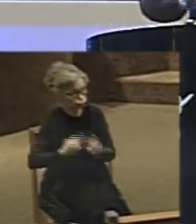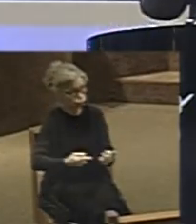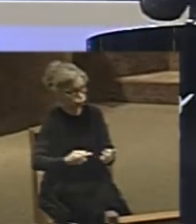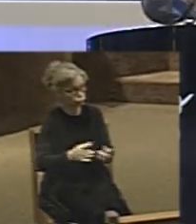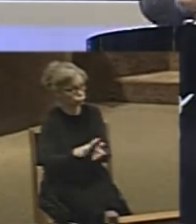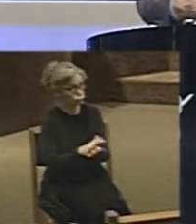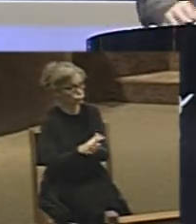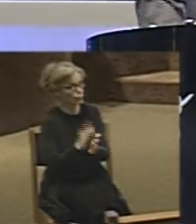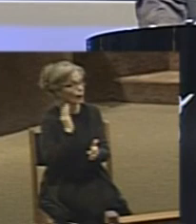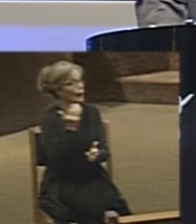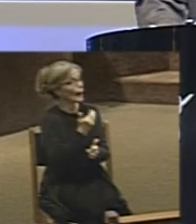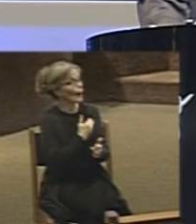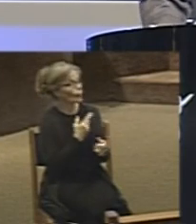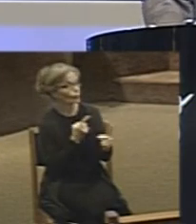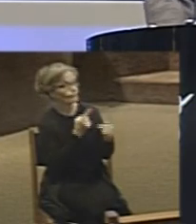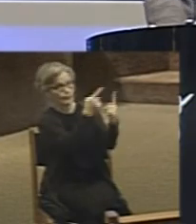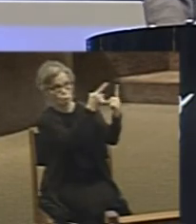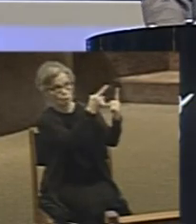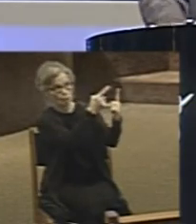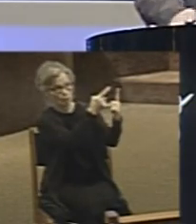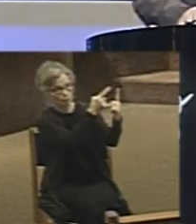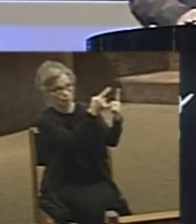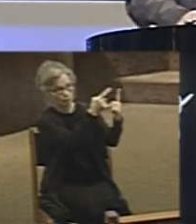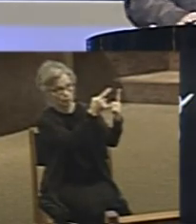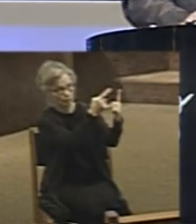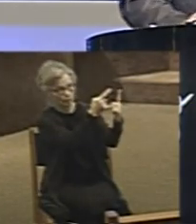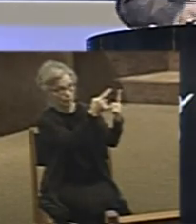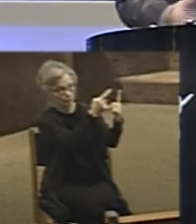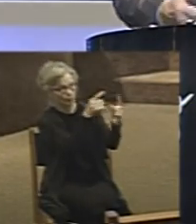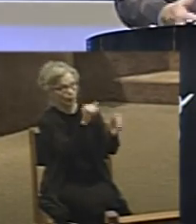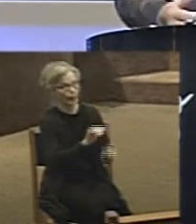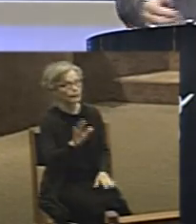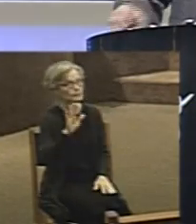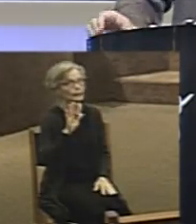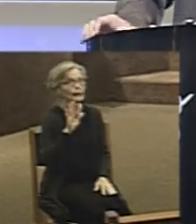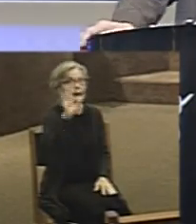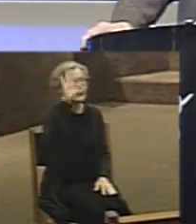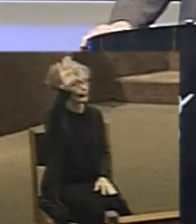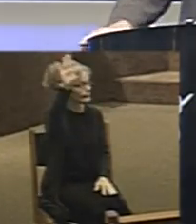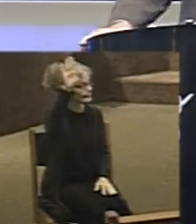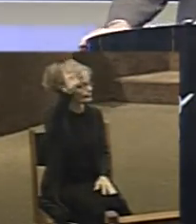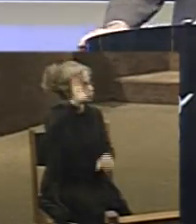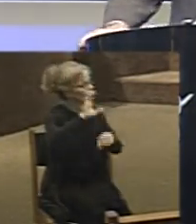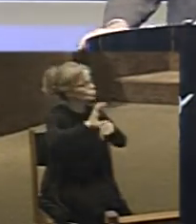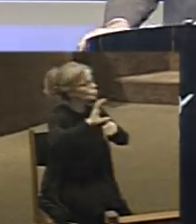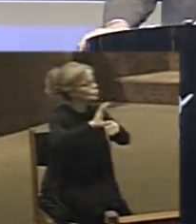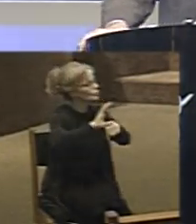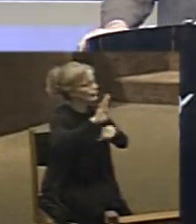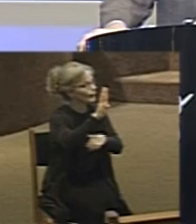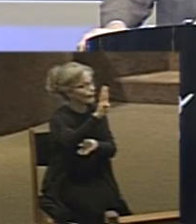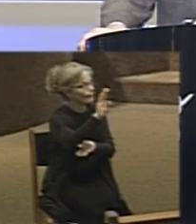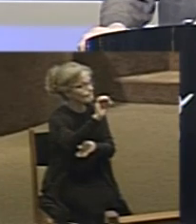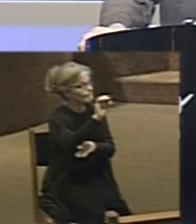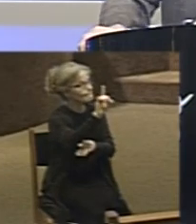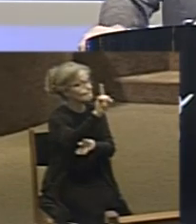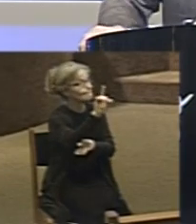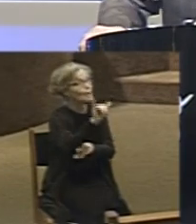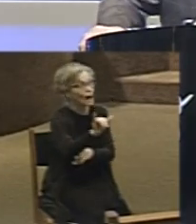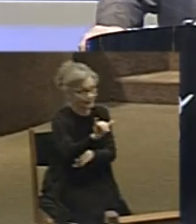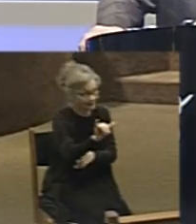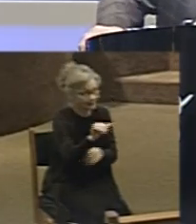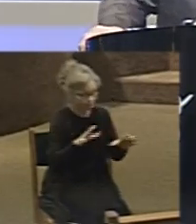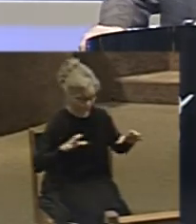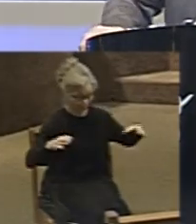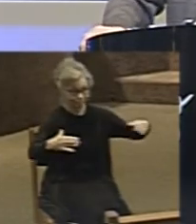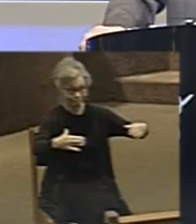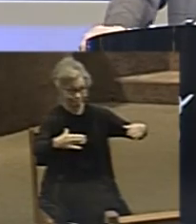Our mission as His body in the earth universally, part